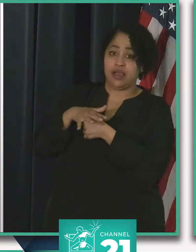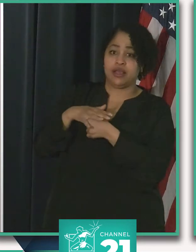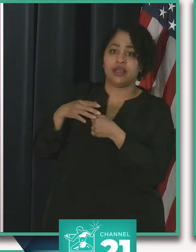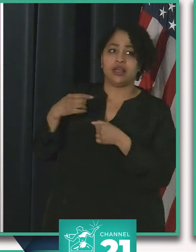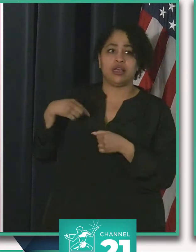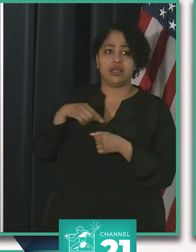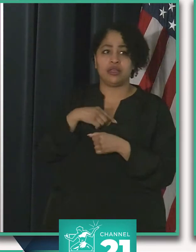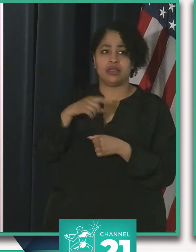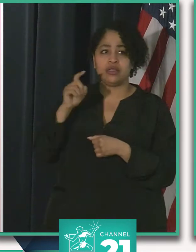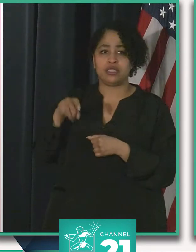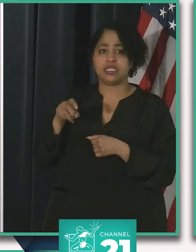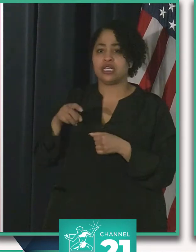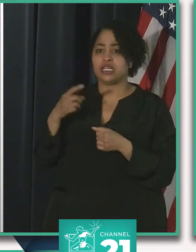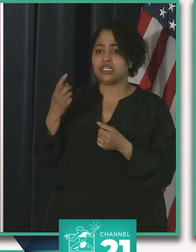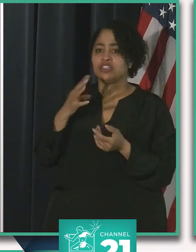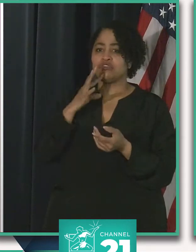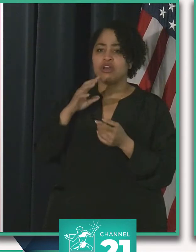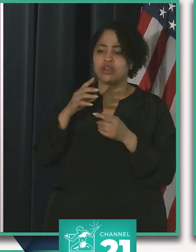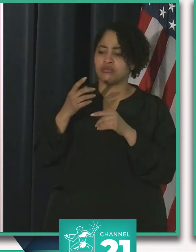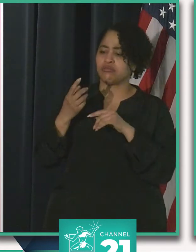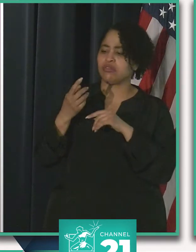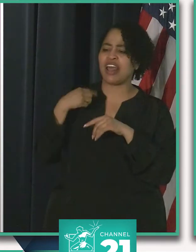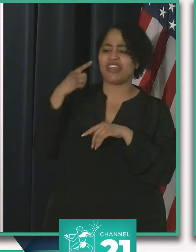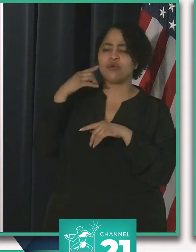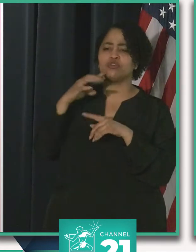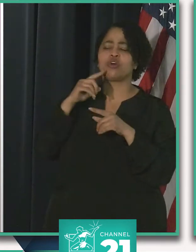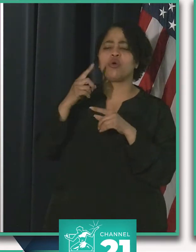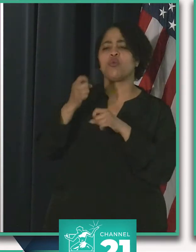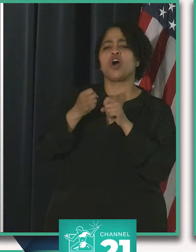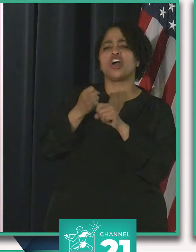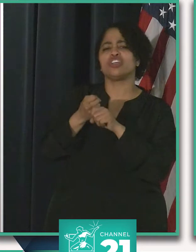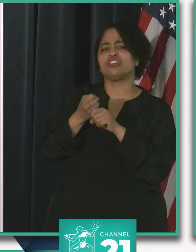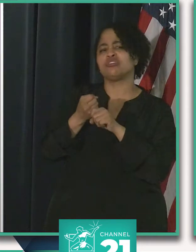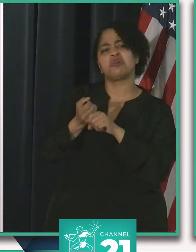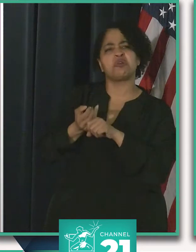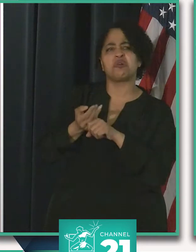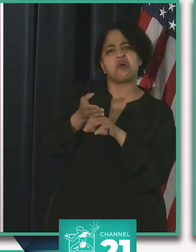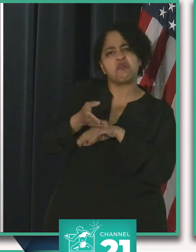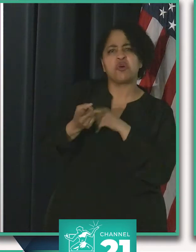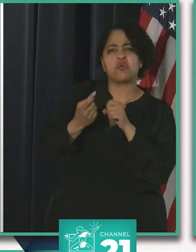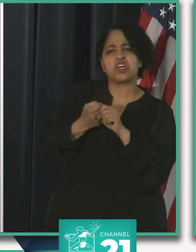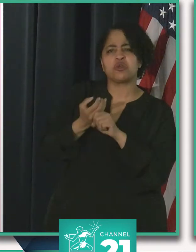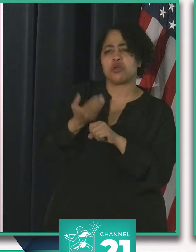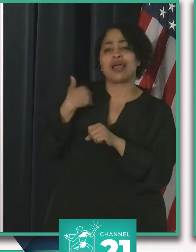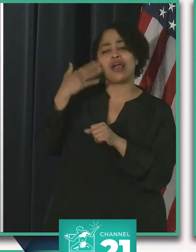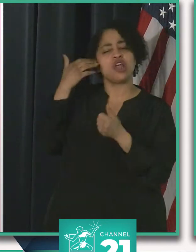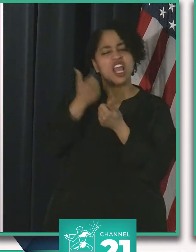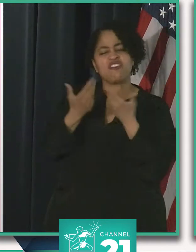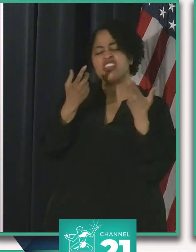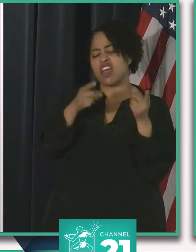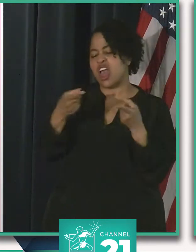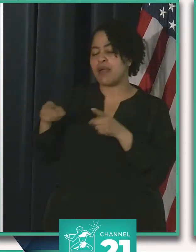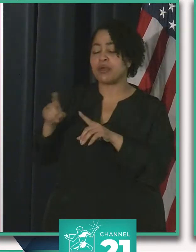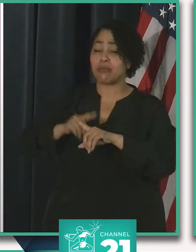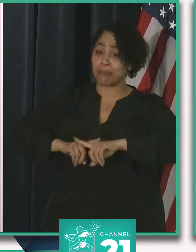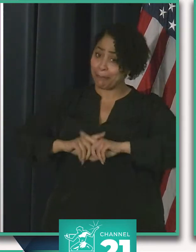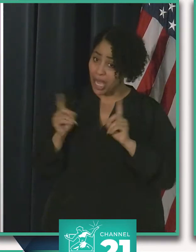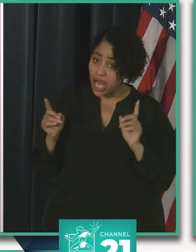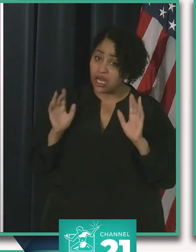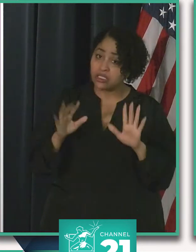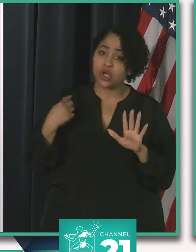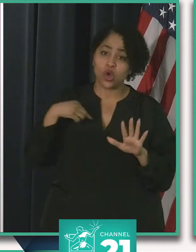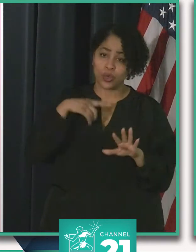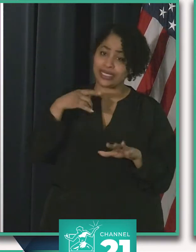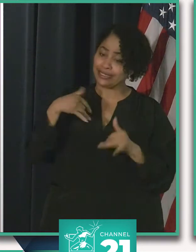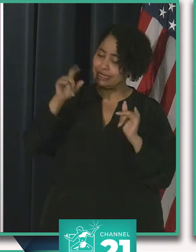you had some talk about it a year or so ago. And I know everything has happened, but we